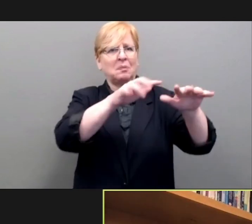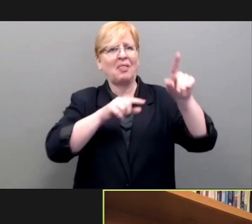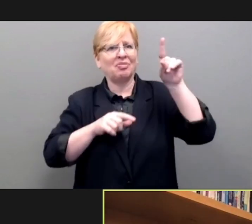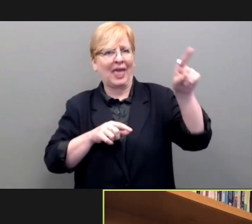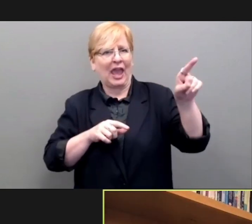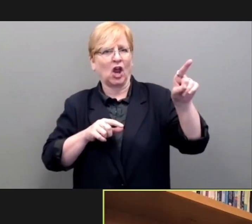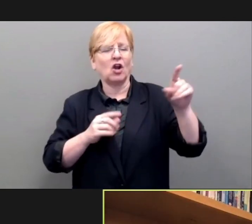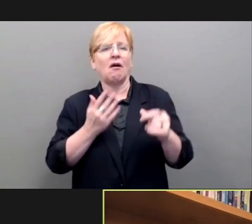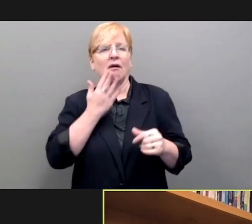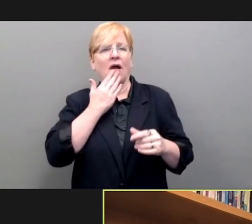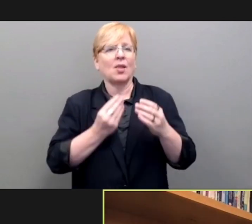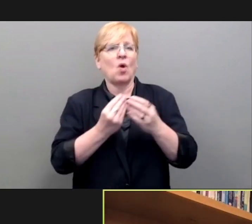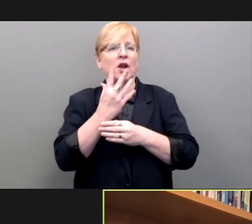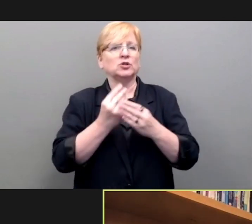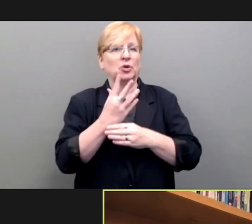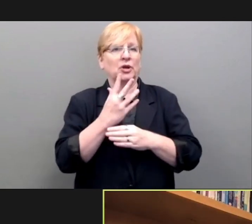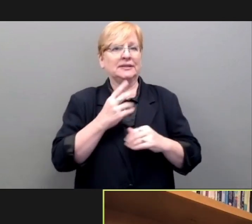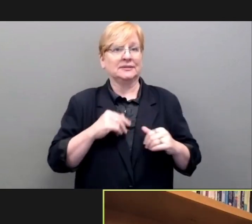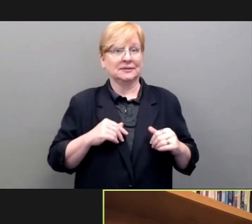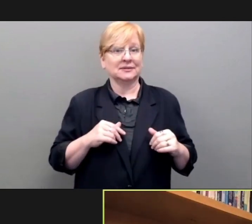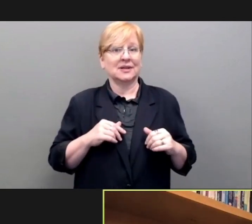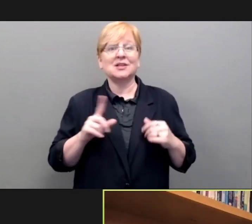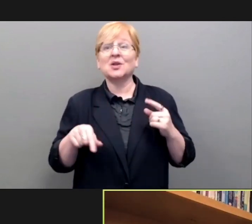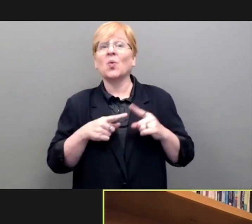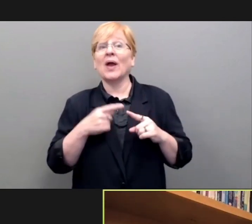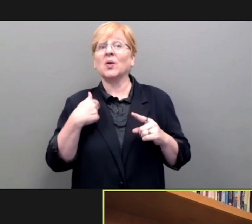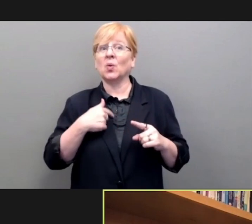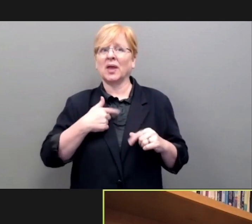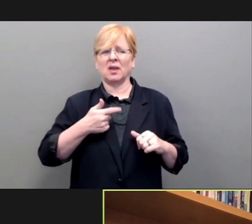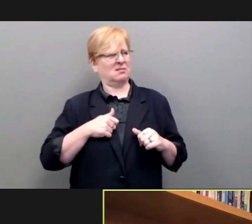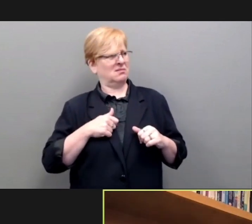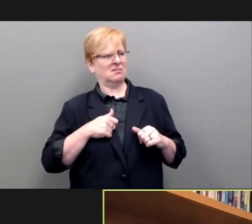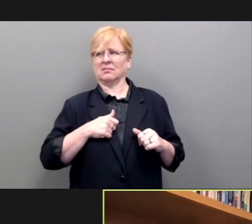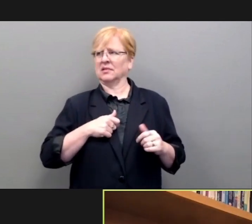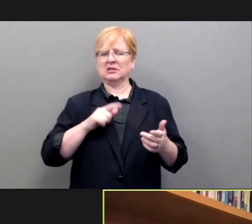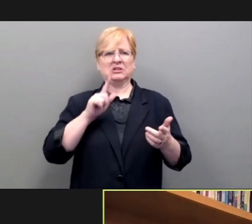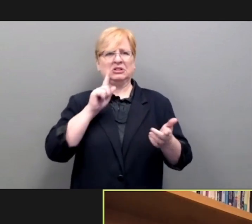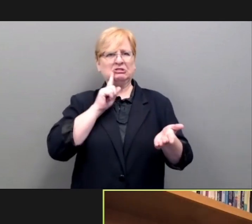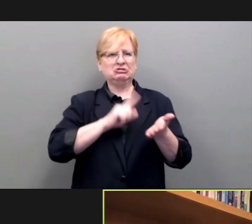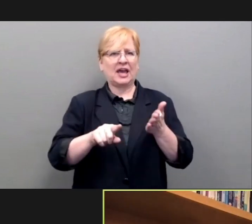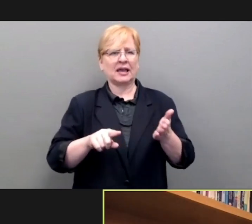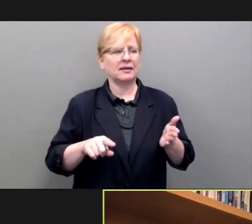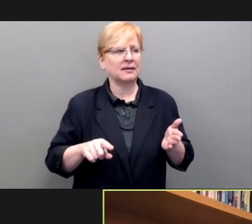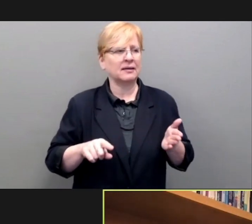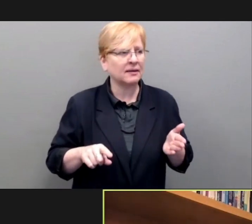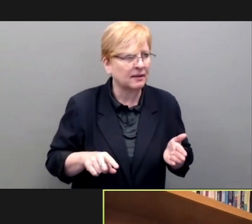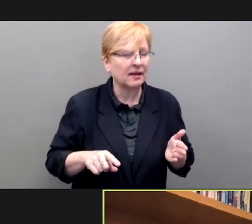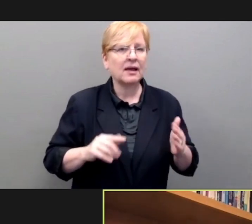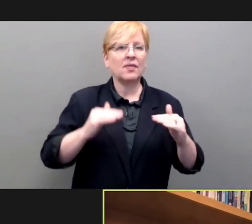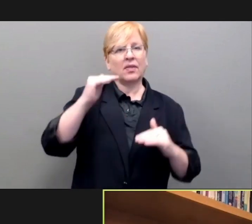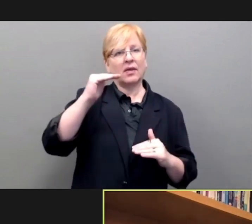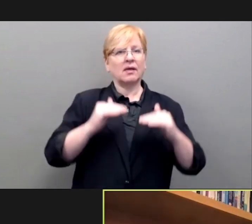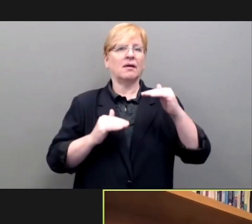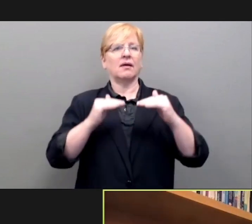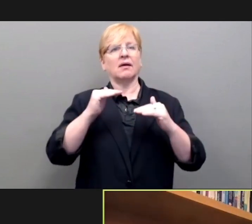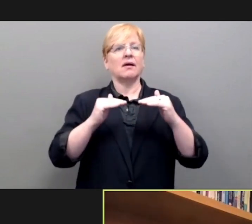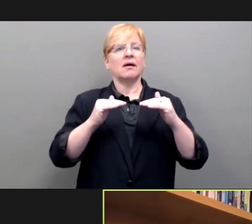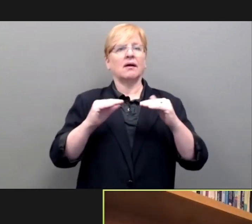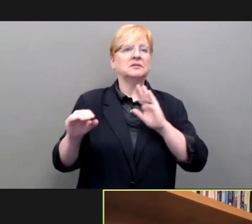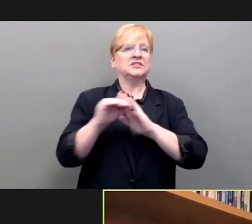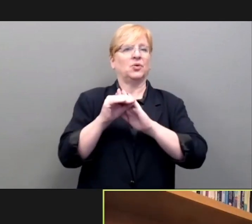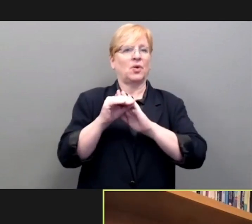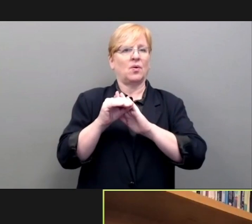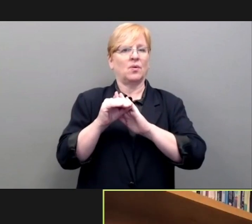it's always a net of just about zero. So we don't believe we're seeing a net influx of people from Texas, for